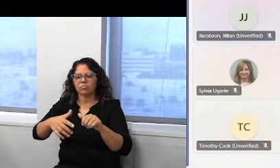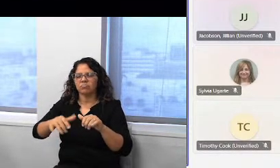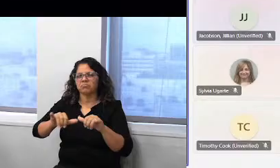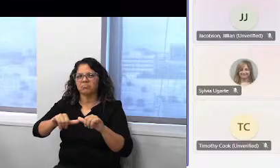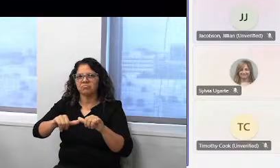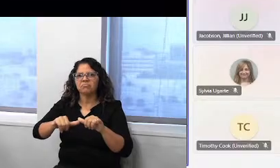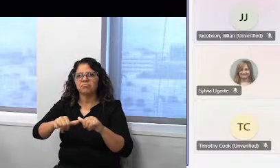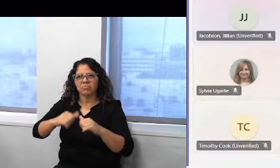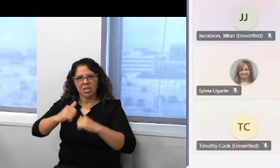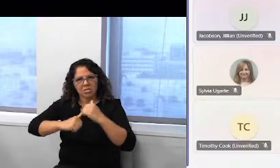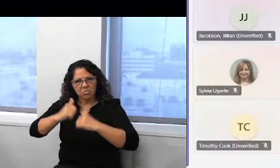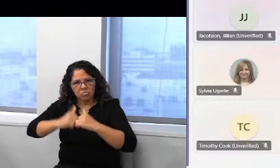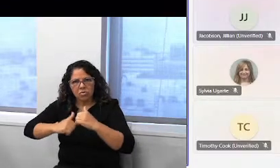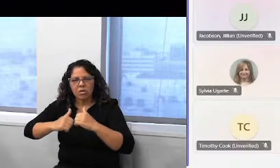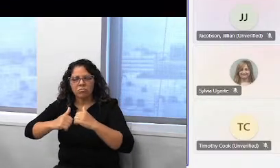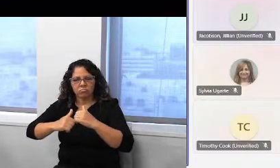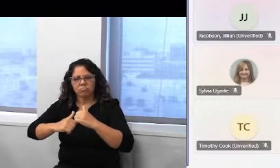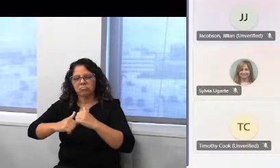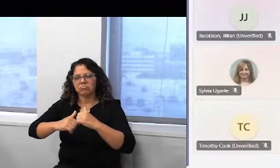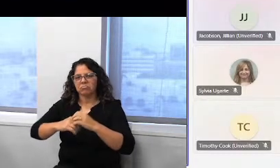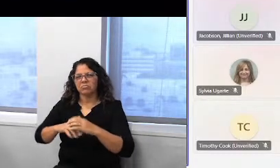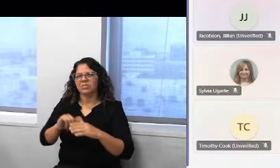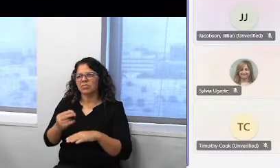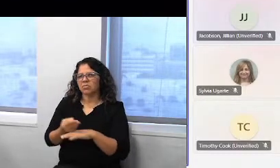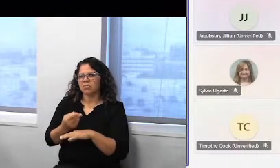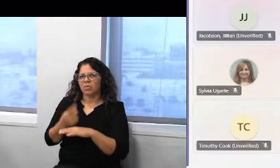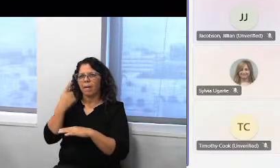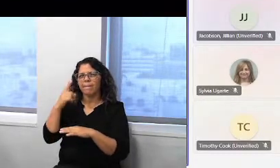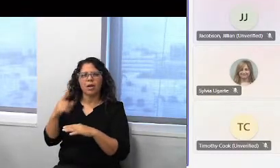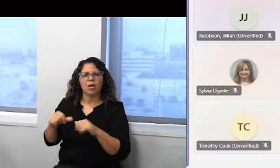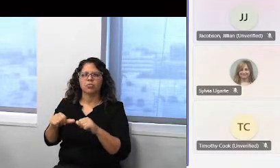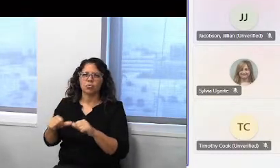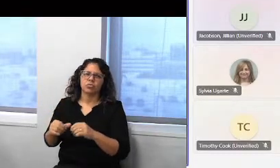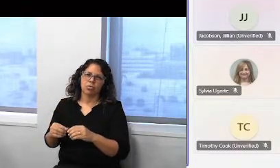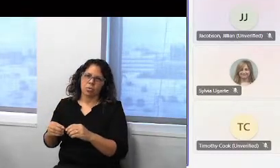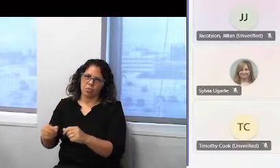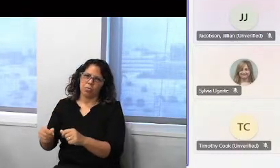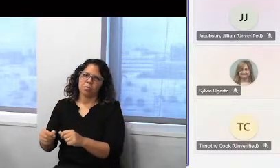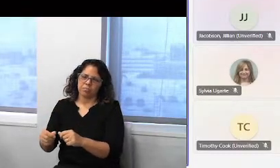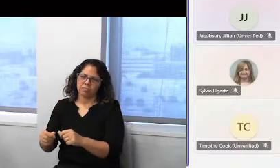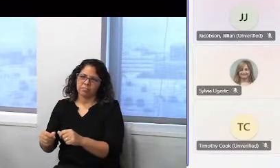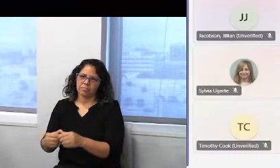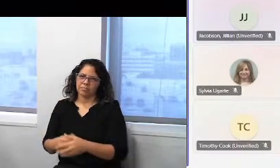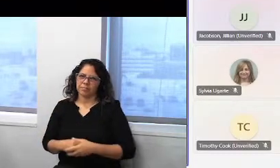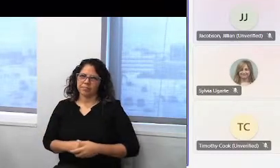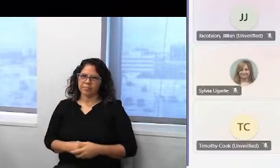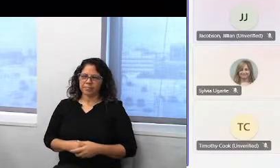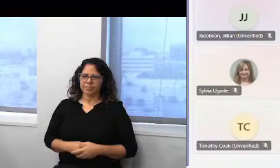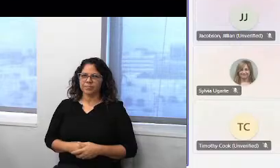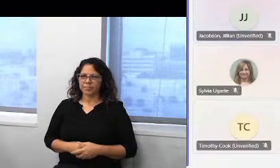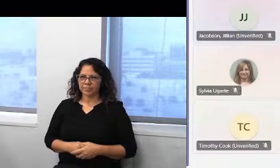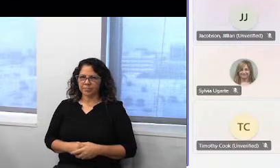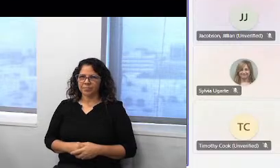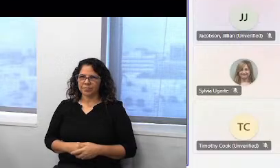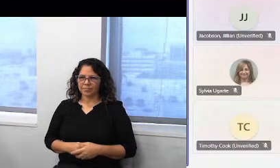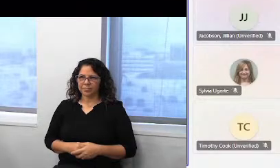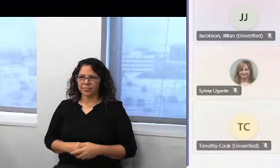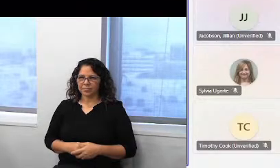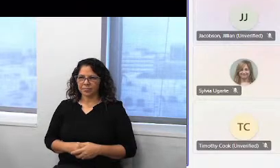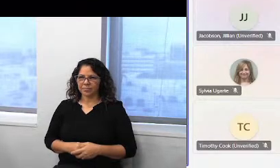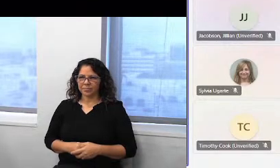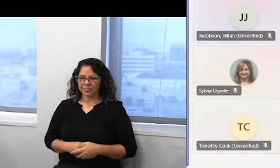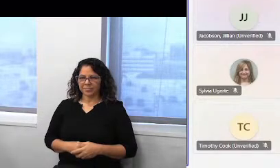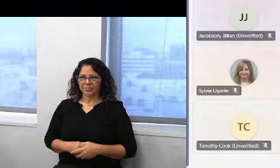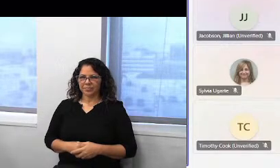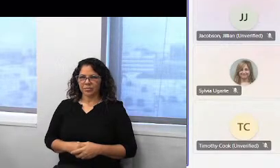to advance this project through the pipeline. So given the activities that have been done and the, I guess,